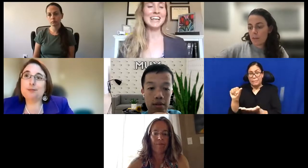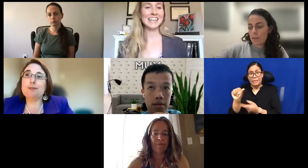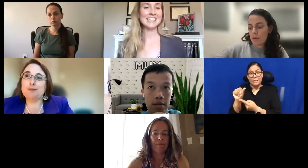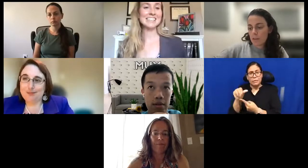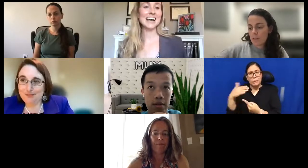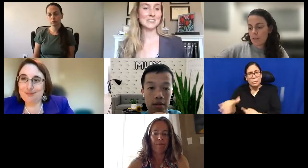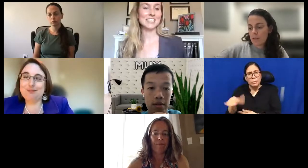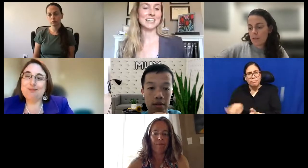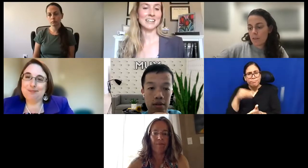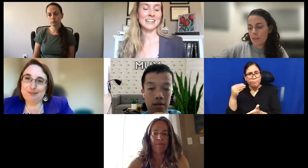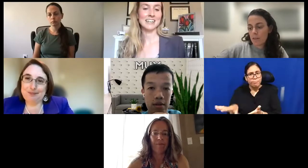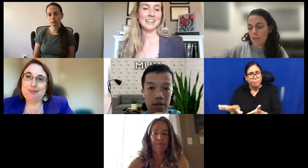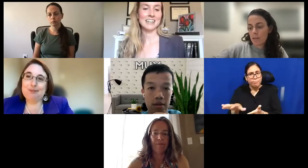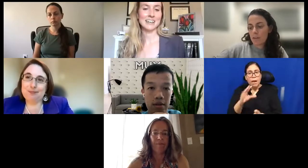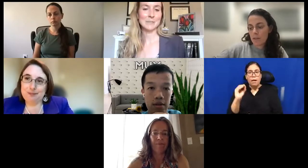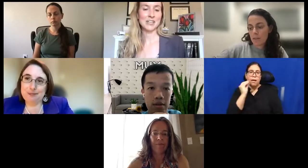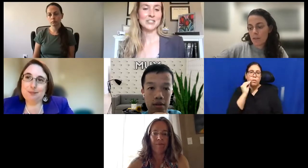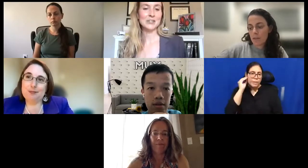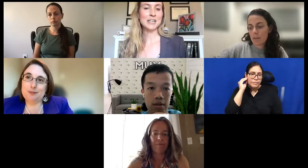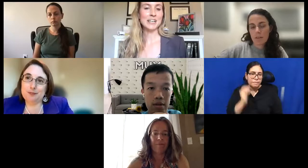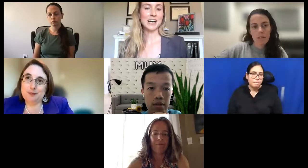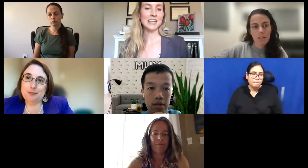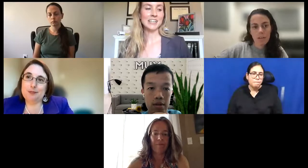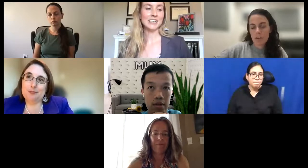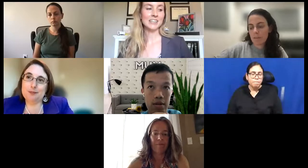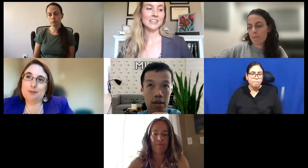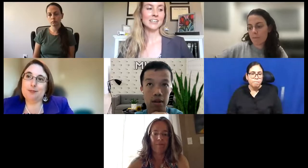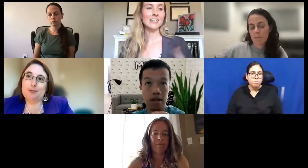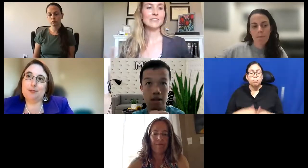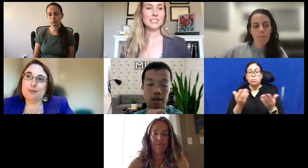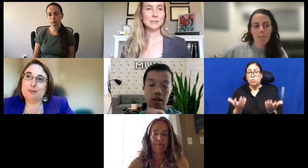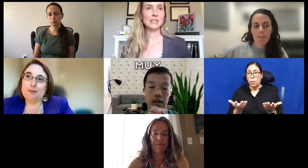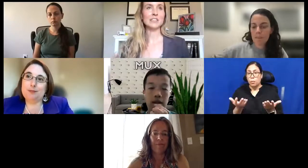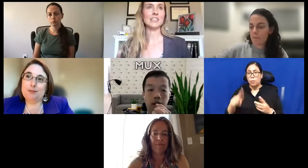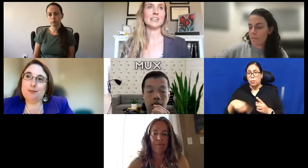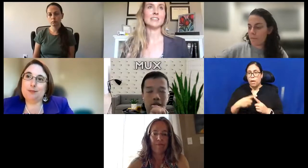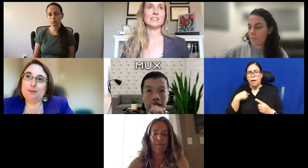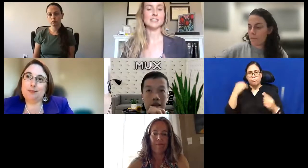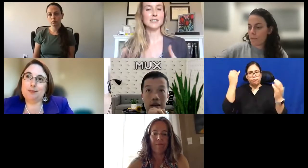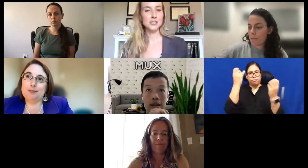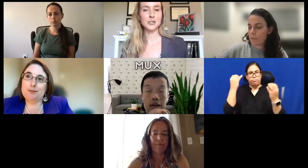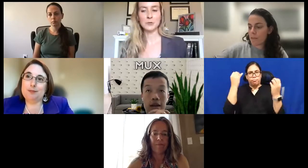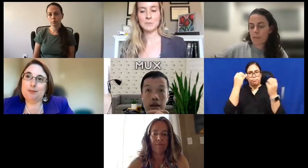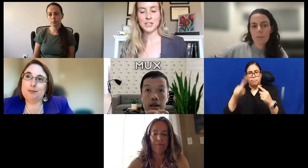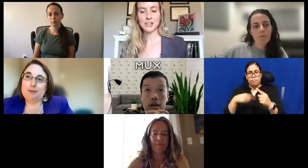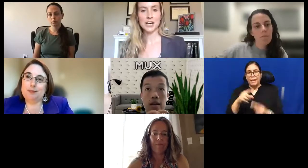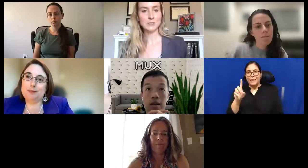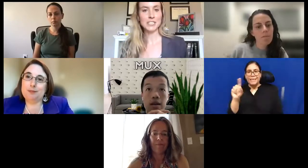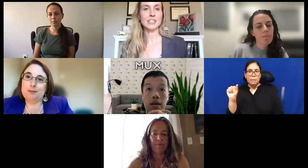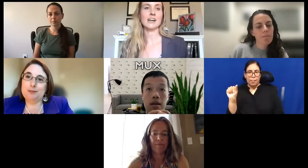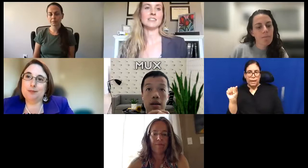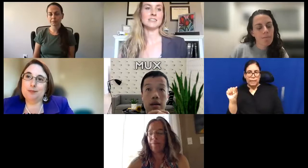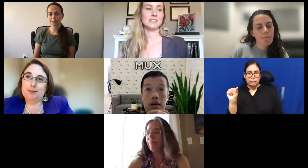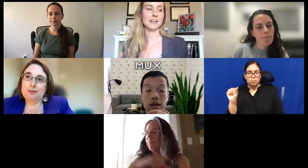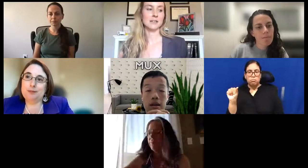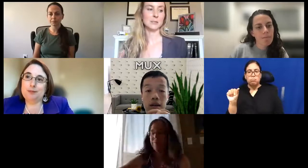expensive, and housing. And so when I think of disability and this issue of